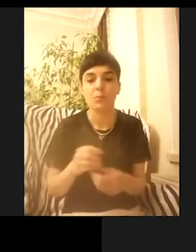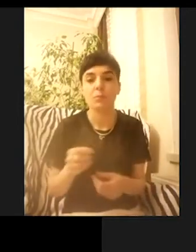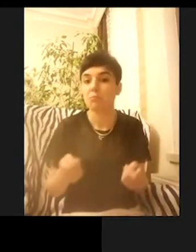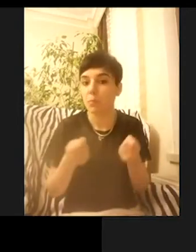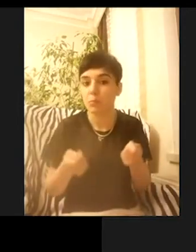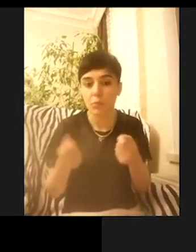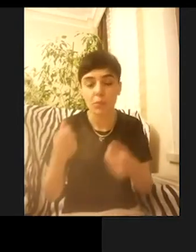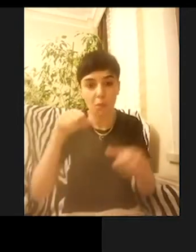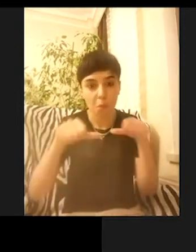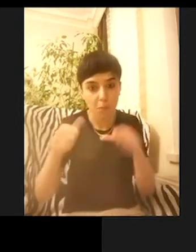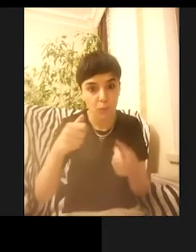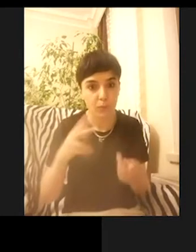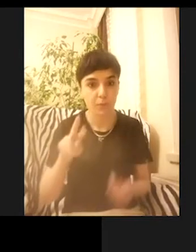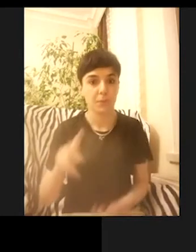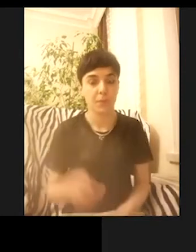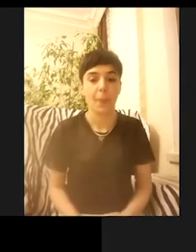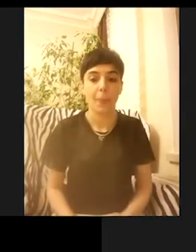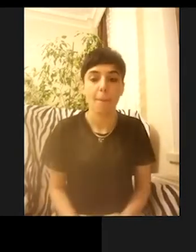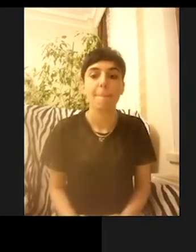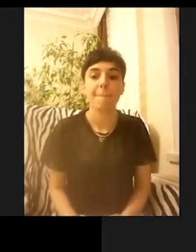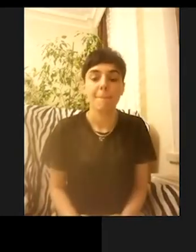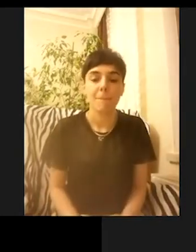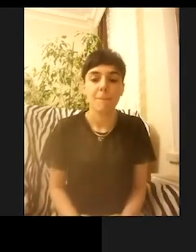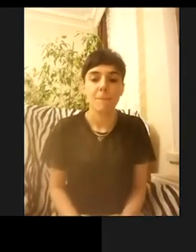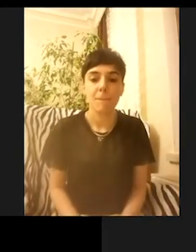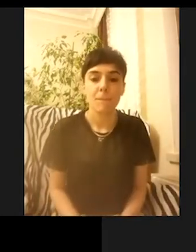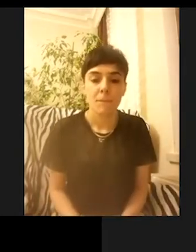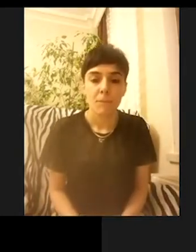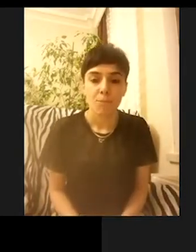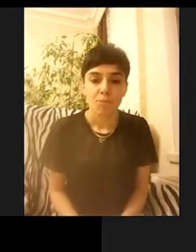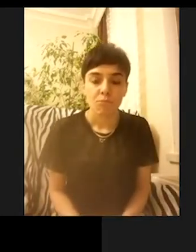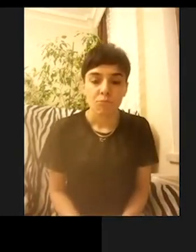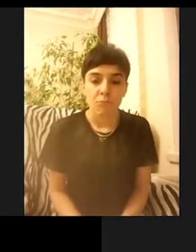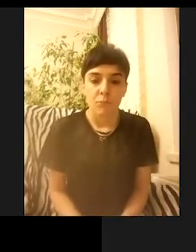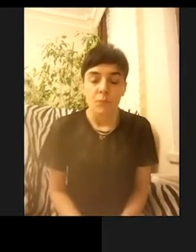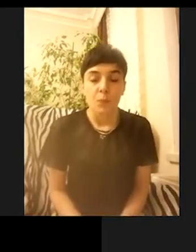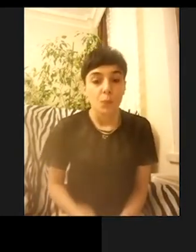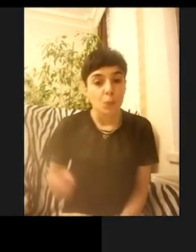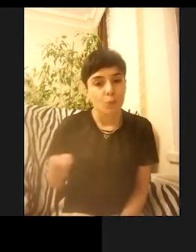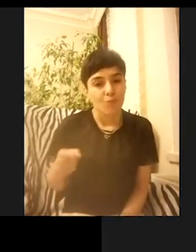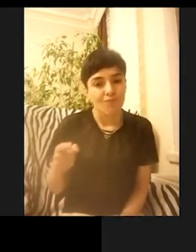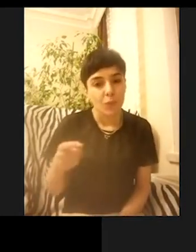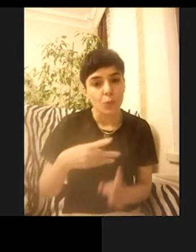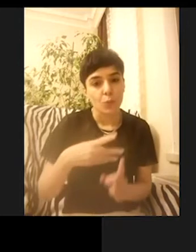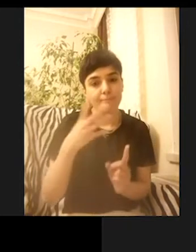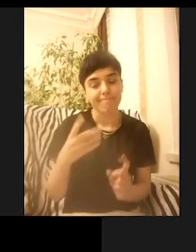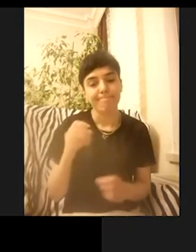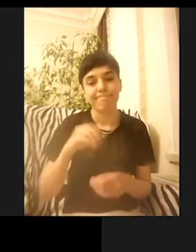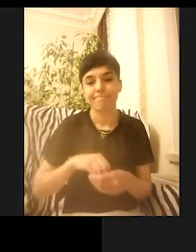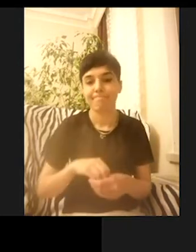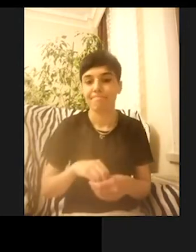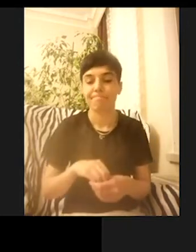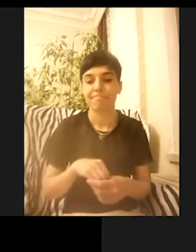purposes, for Kurdish queers, this is meant to be a historical experience that ties to